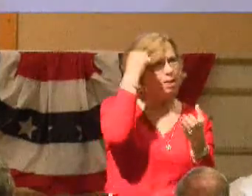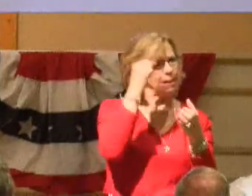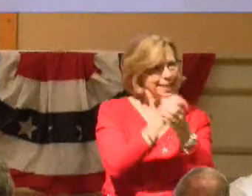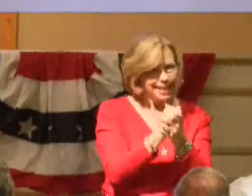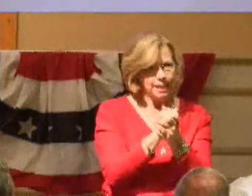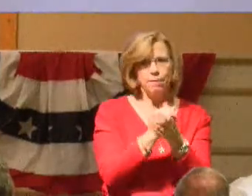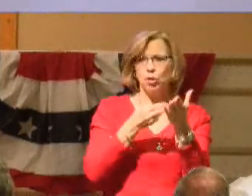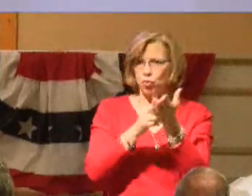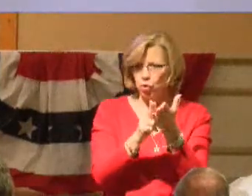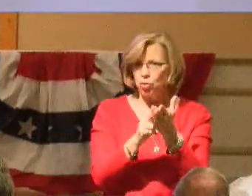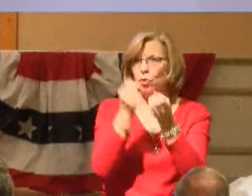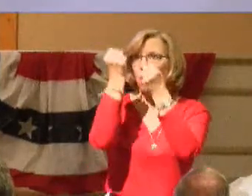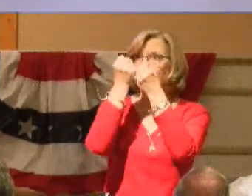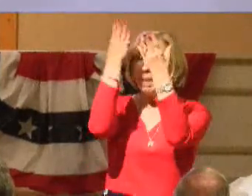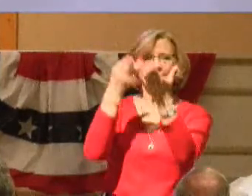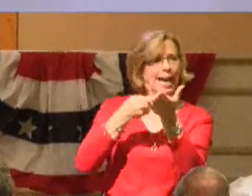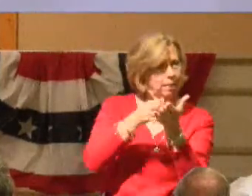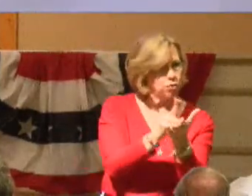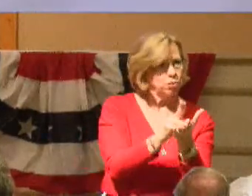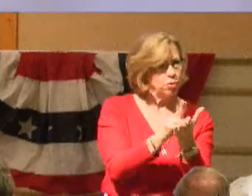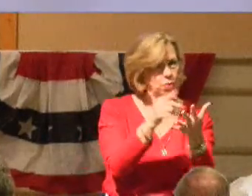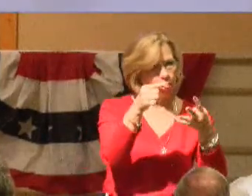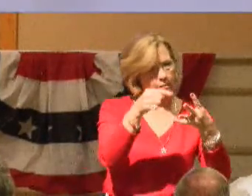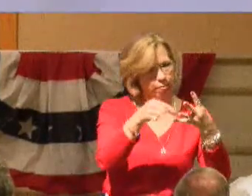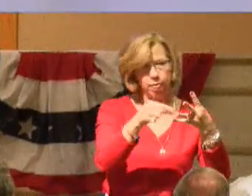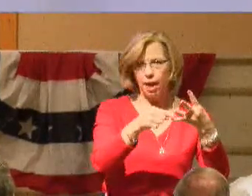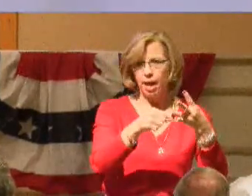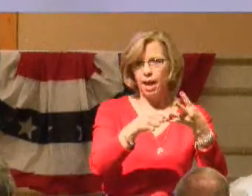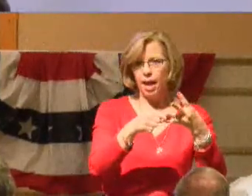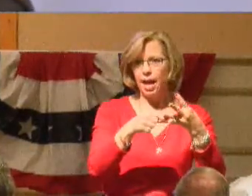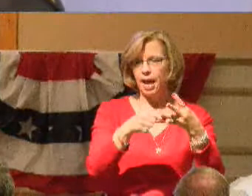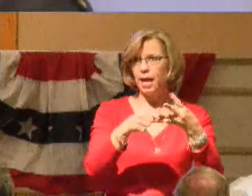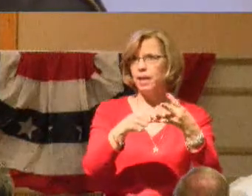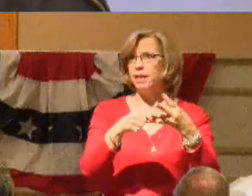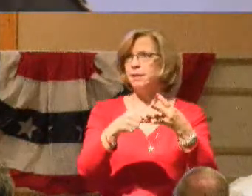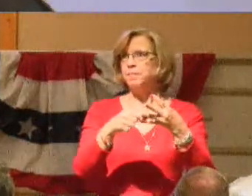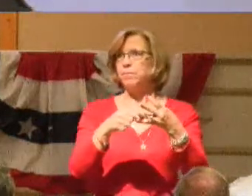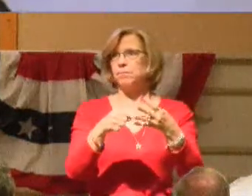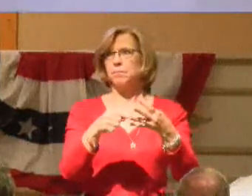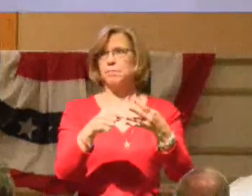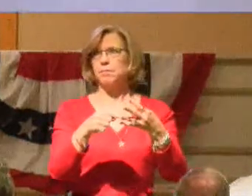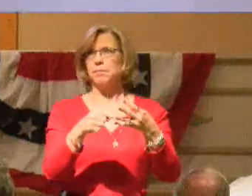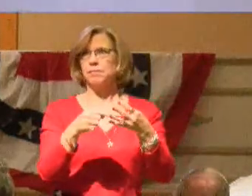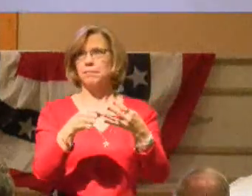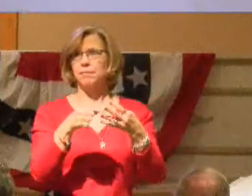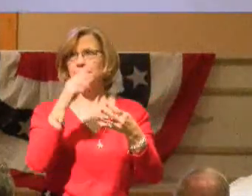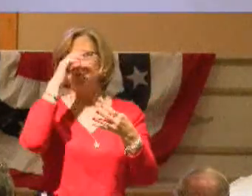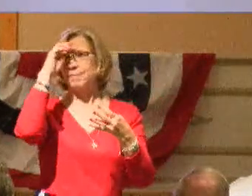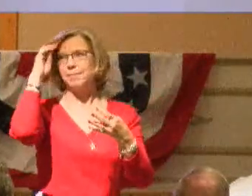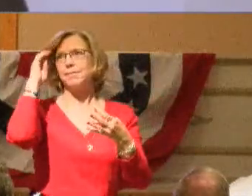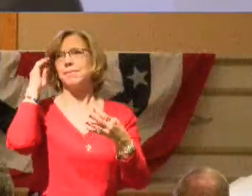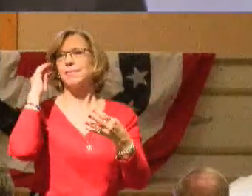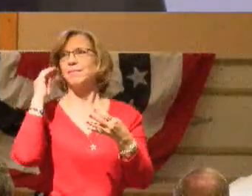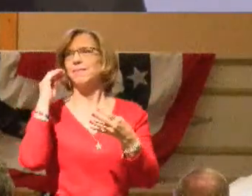the truth. But before I go to the third point, and I know you was all excited